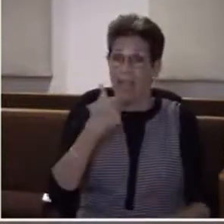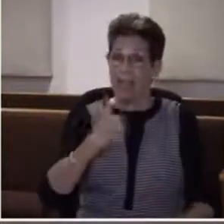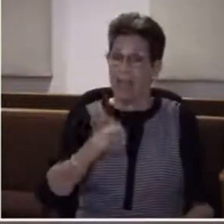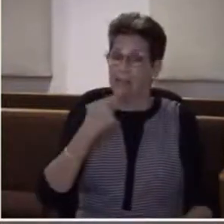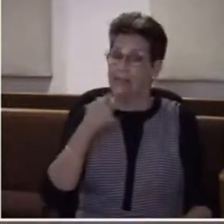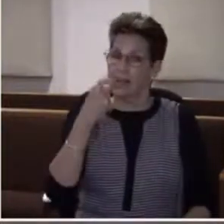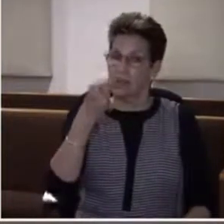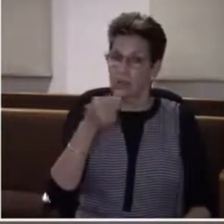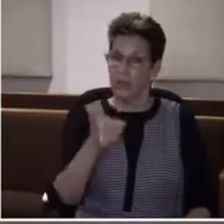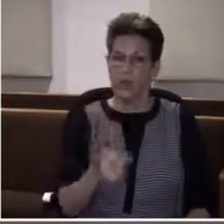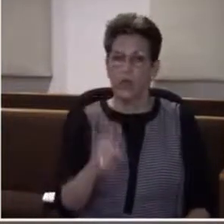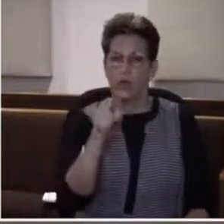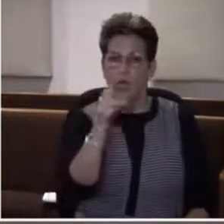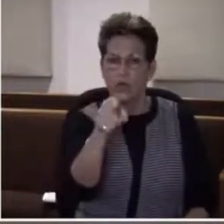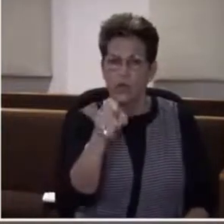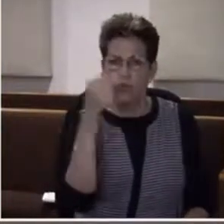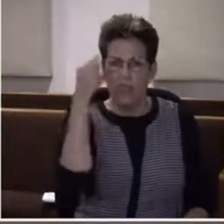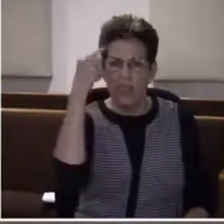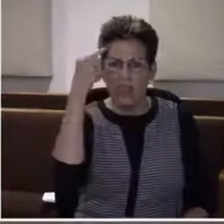you think that way.